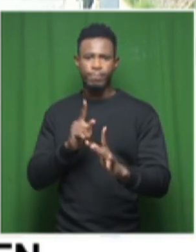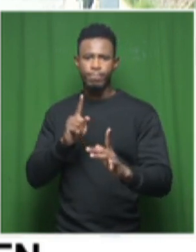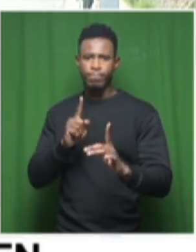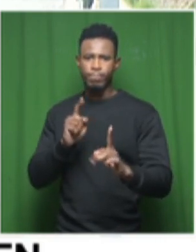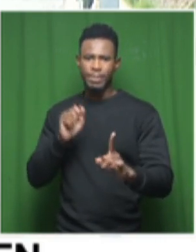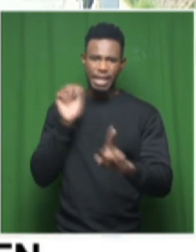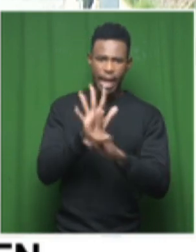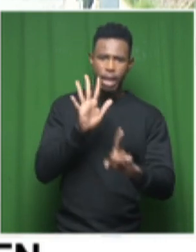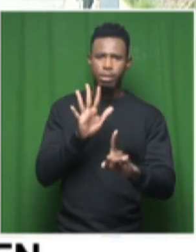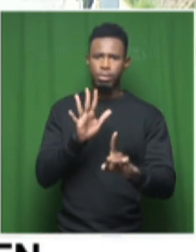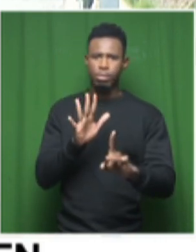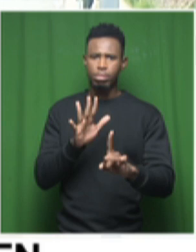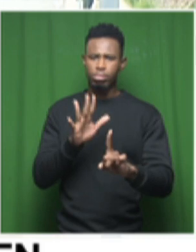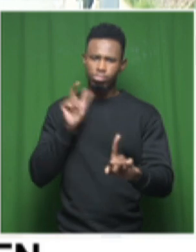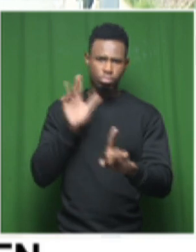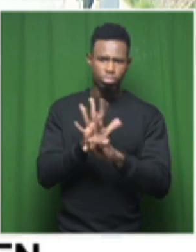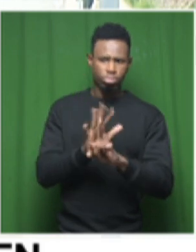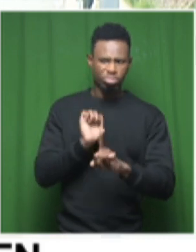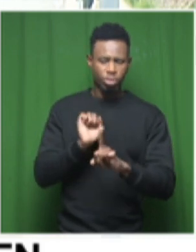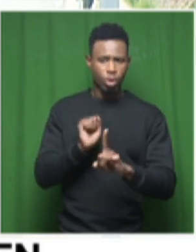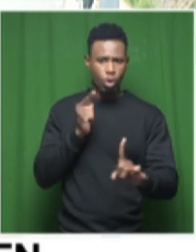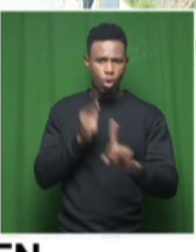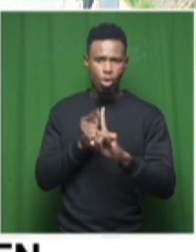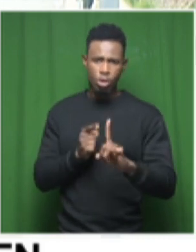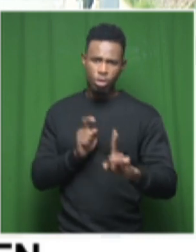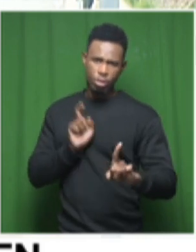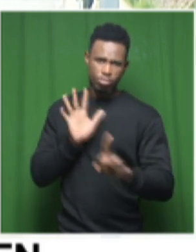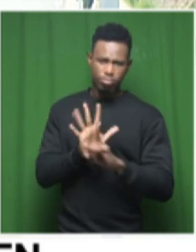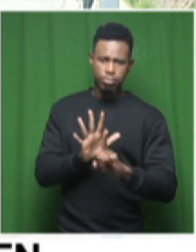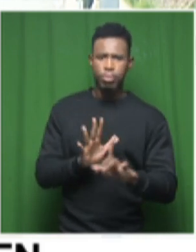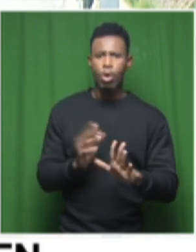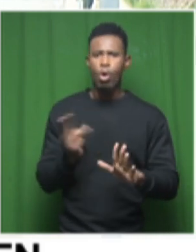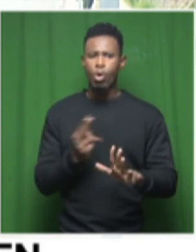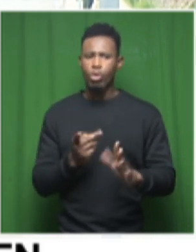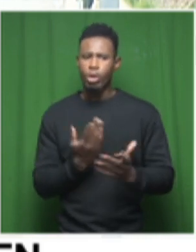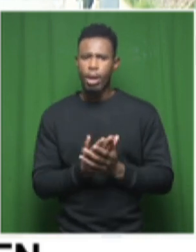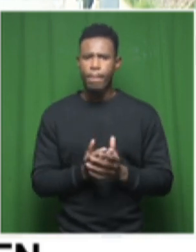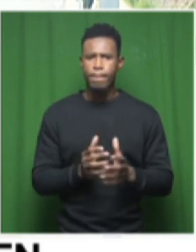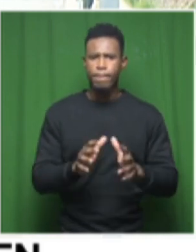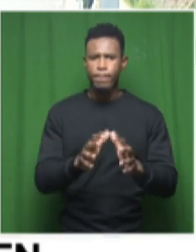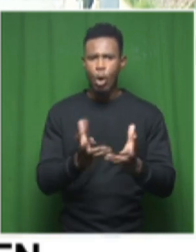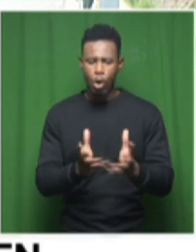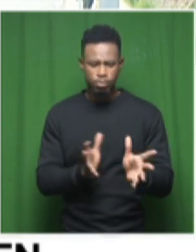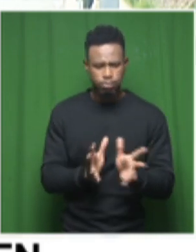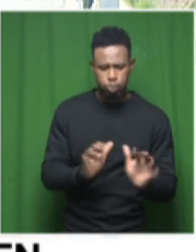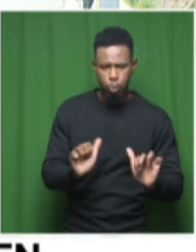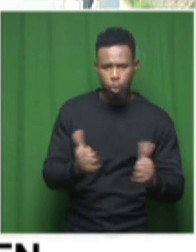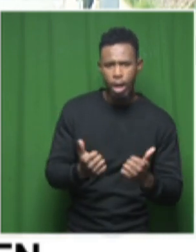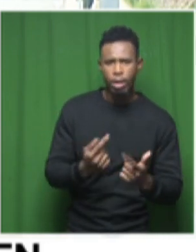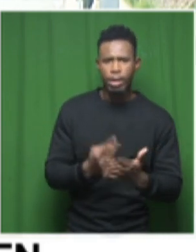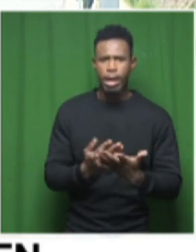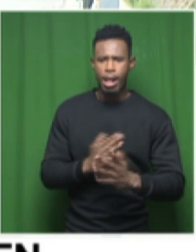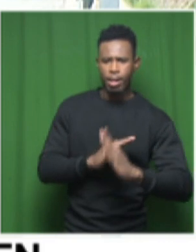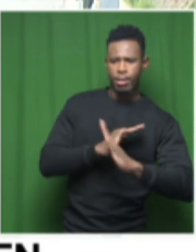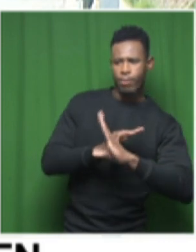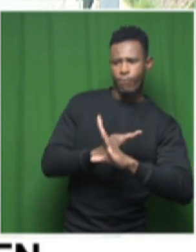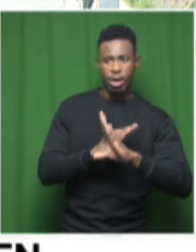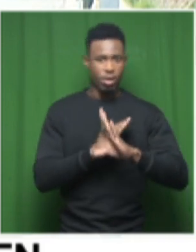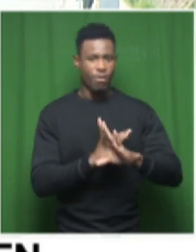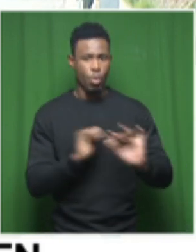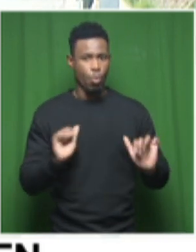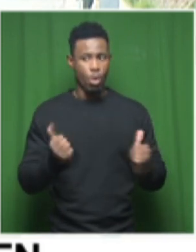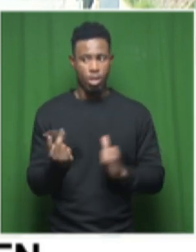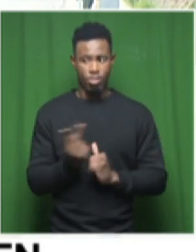sound, they're able to play with the ball, they're able to defend well. So it will be quite a tough match for